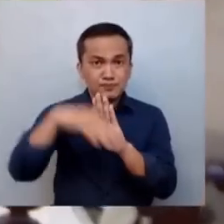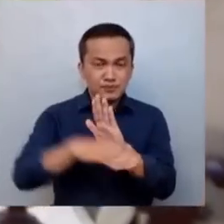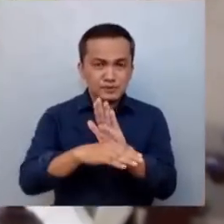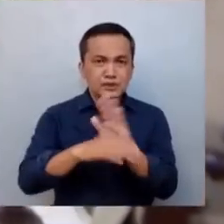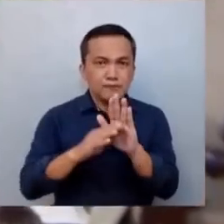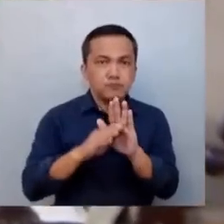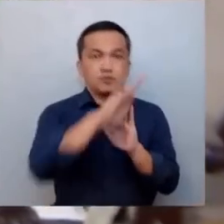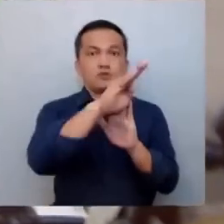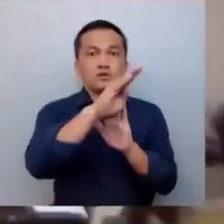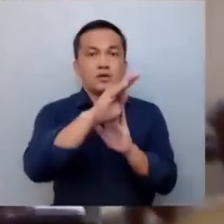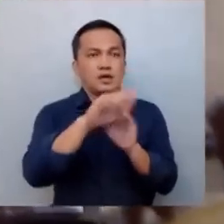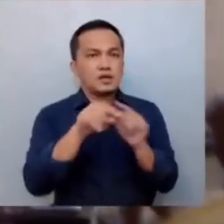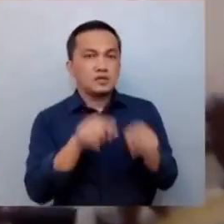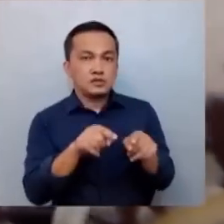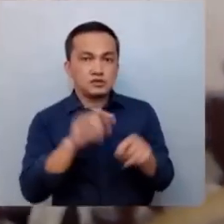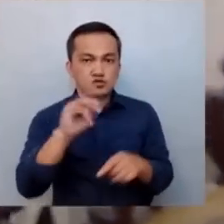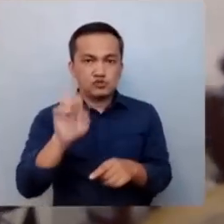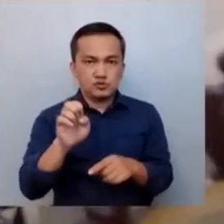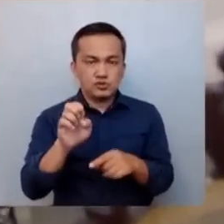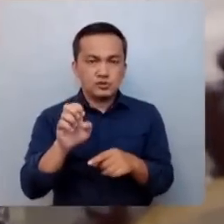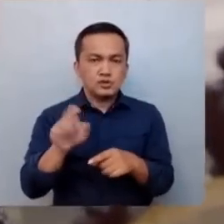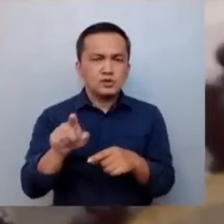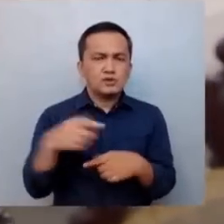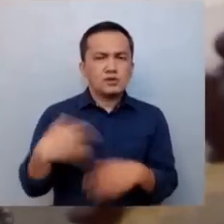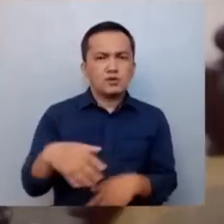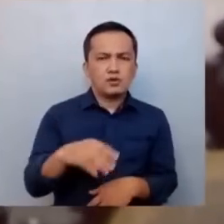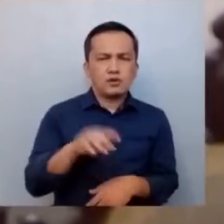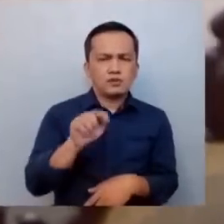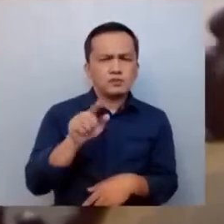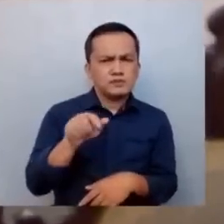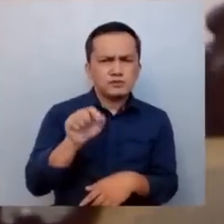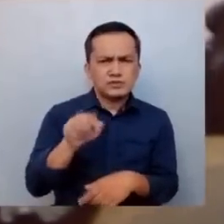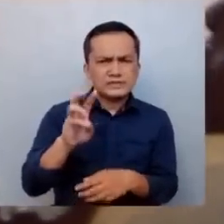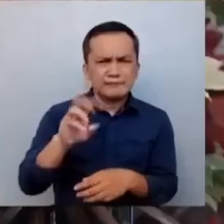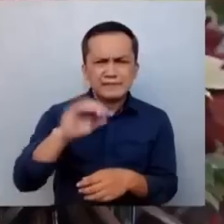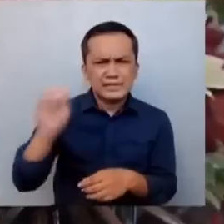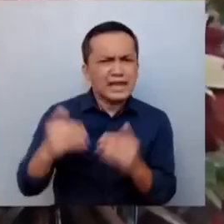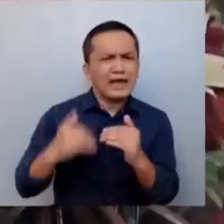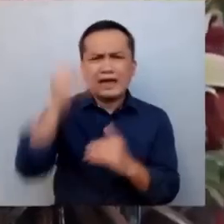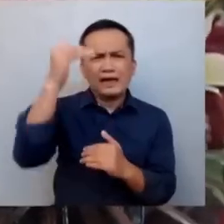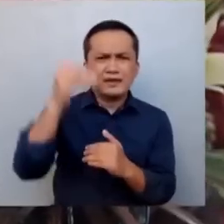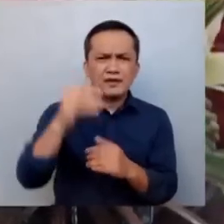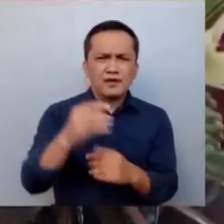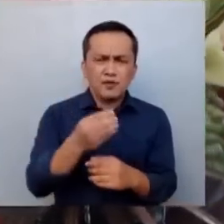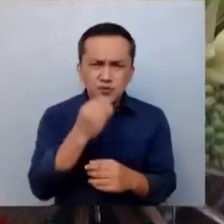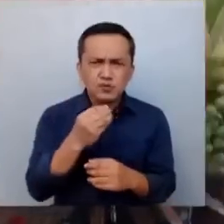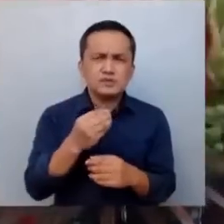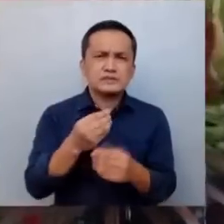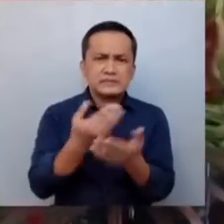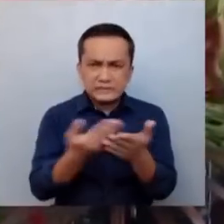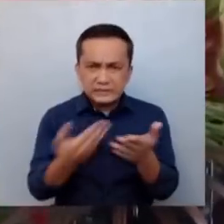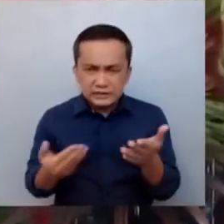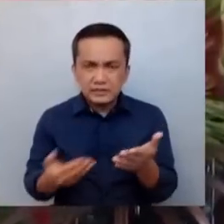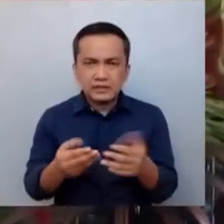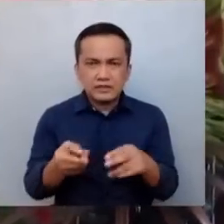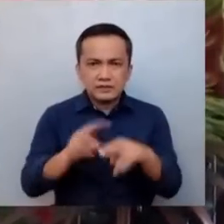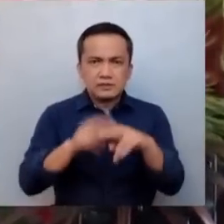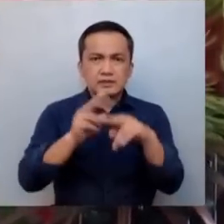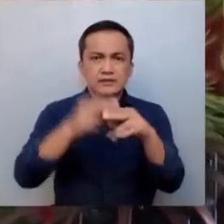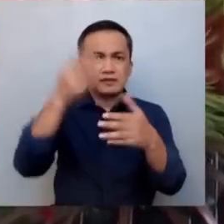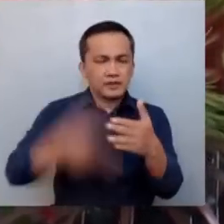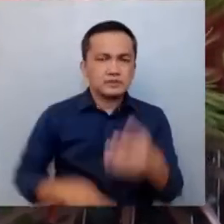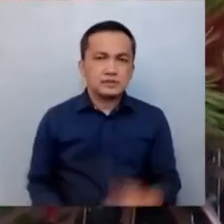quickened in June to 6.1% as food prices and transport costs continue to rise. The